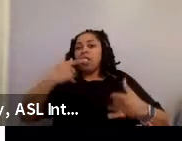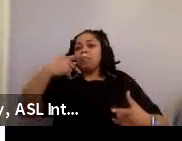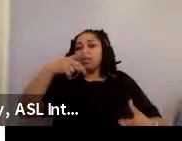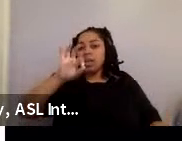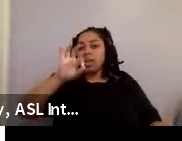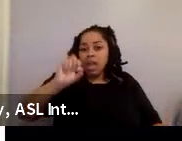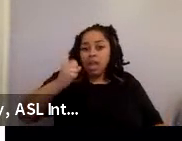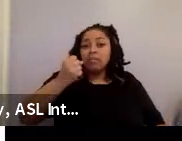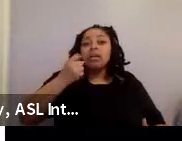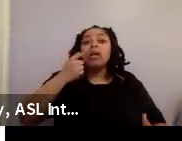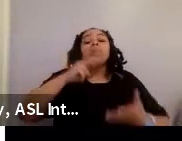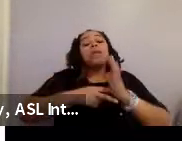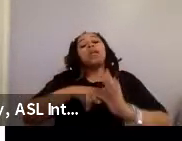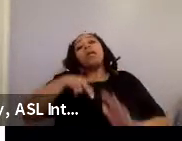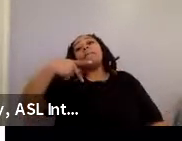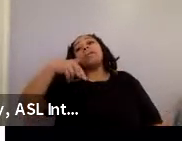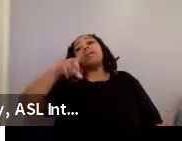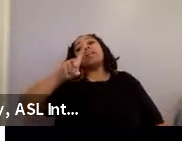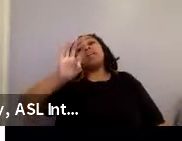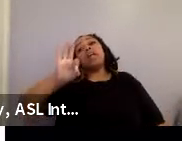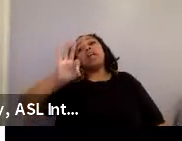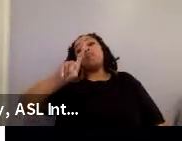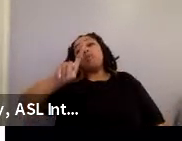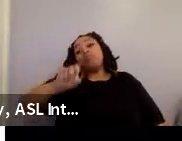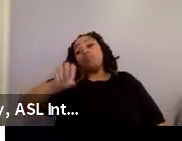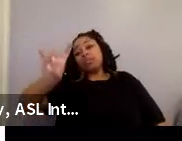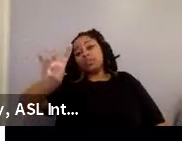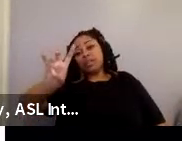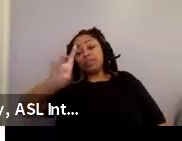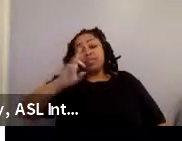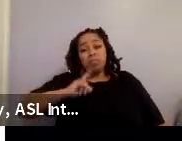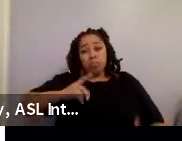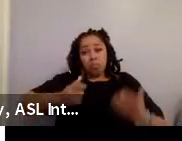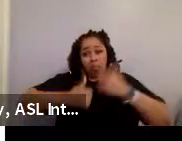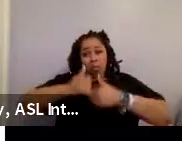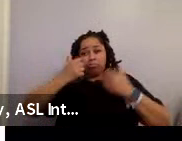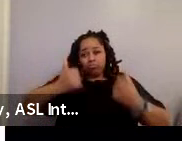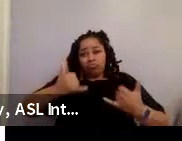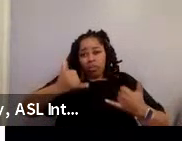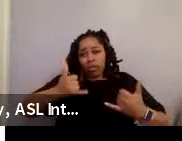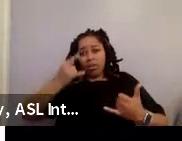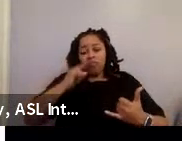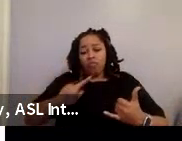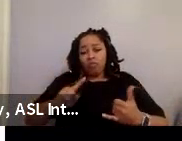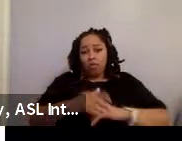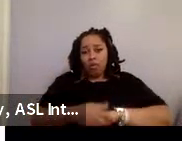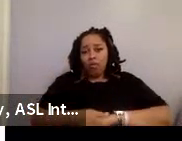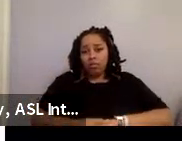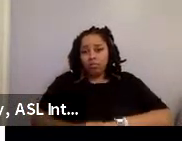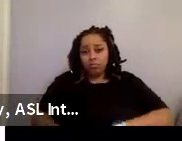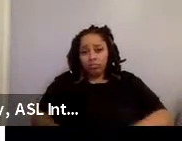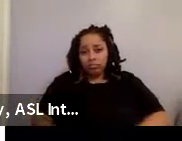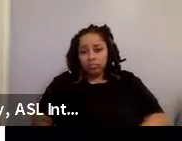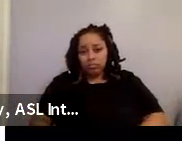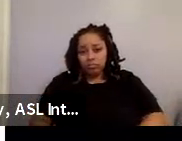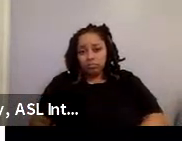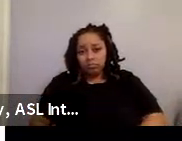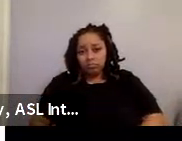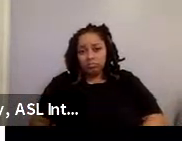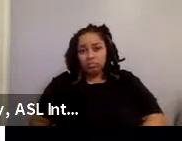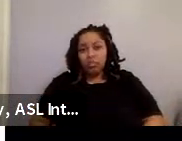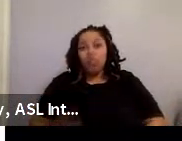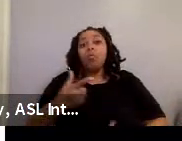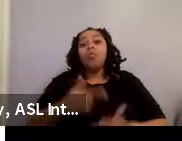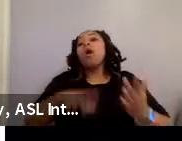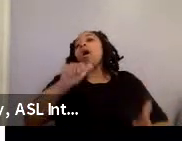PDF 1.7, the last, the most current version of ISO of what Adobe before they turned it